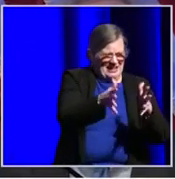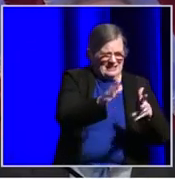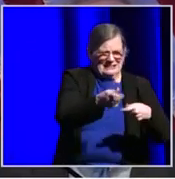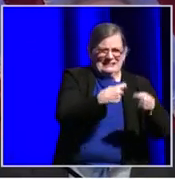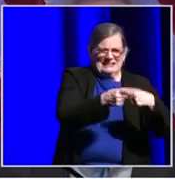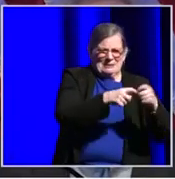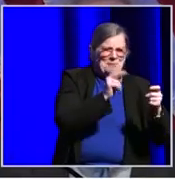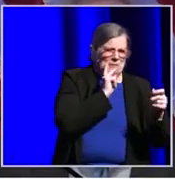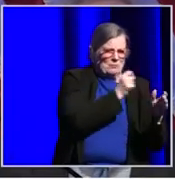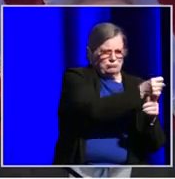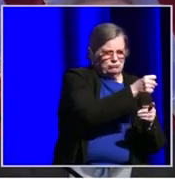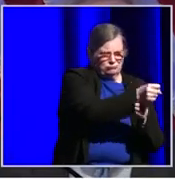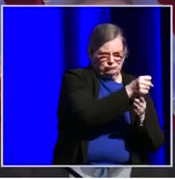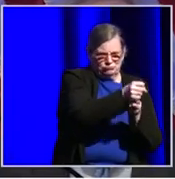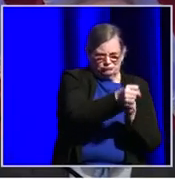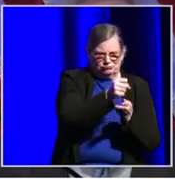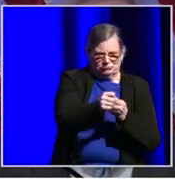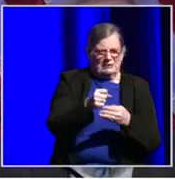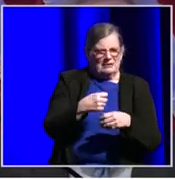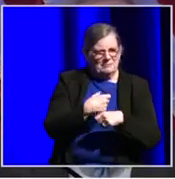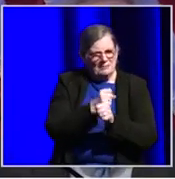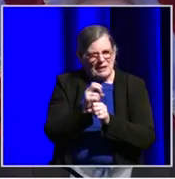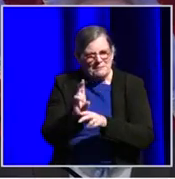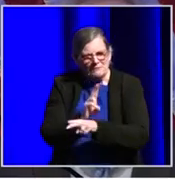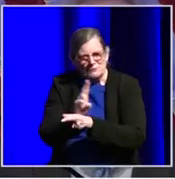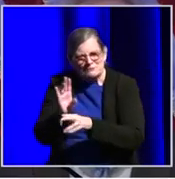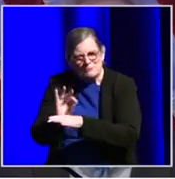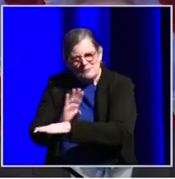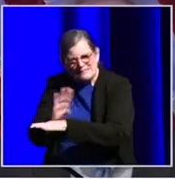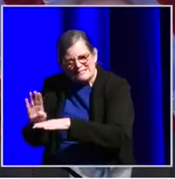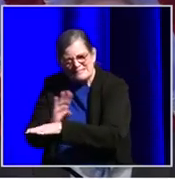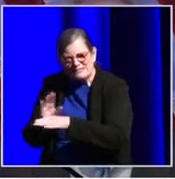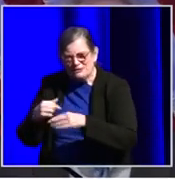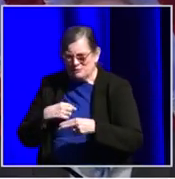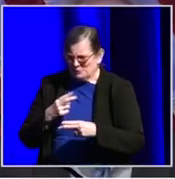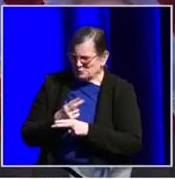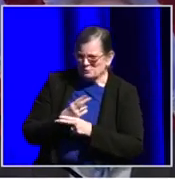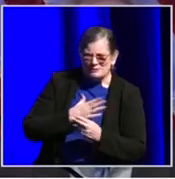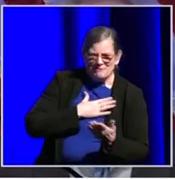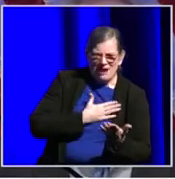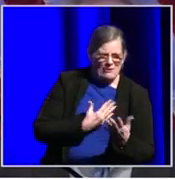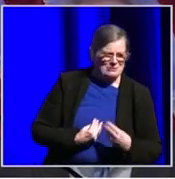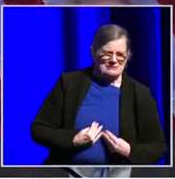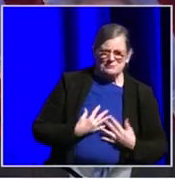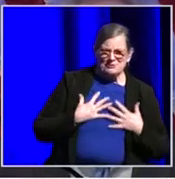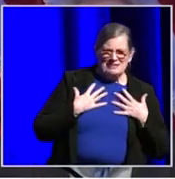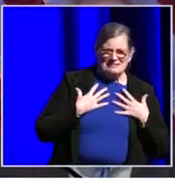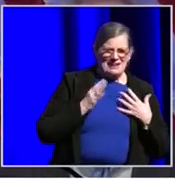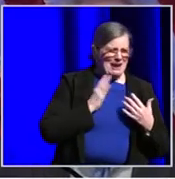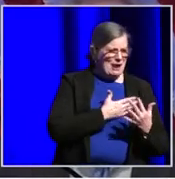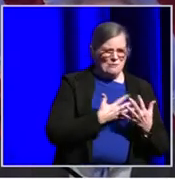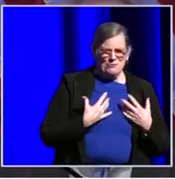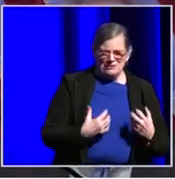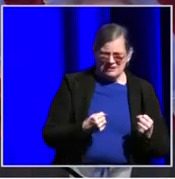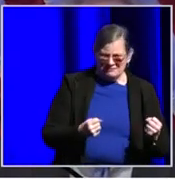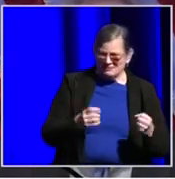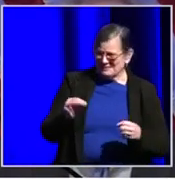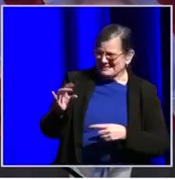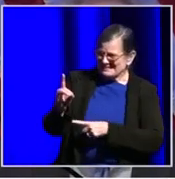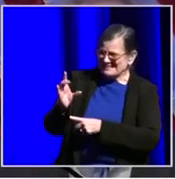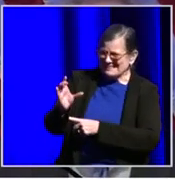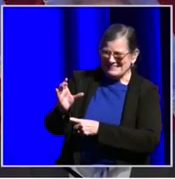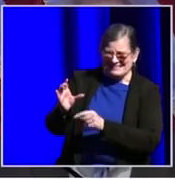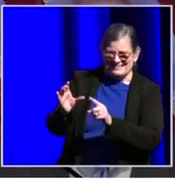by businesses, and by any user willing to revitalize it. America wins when the place